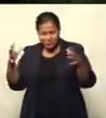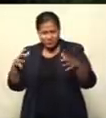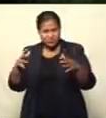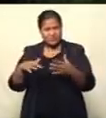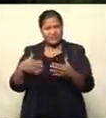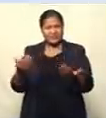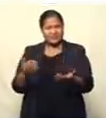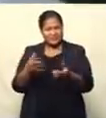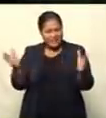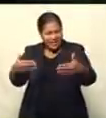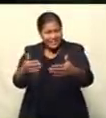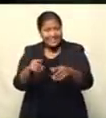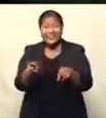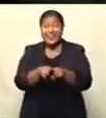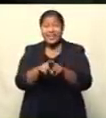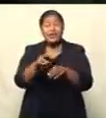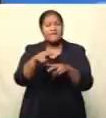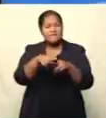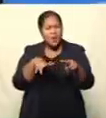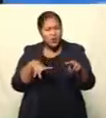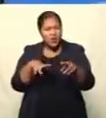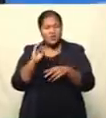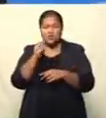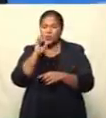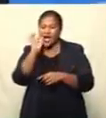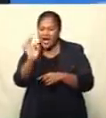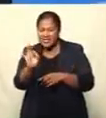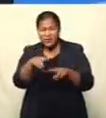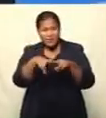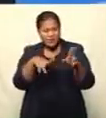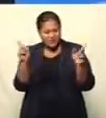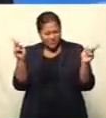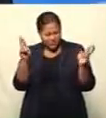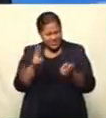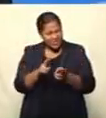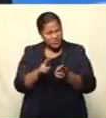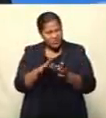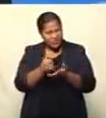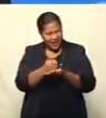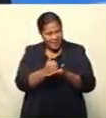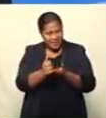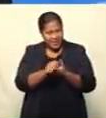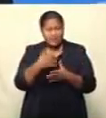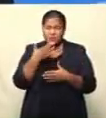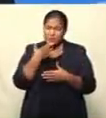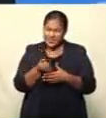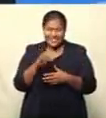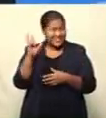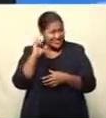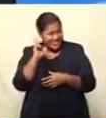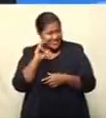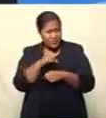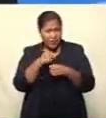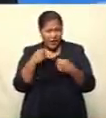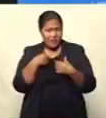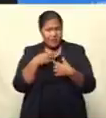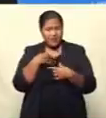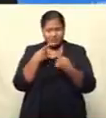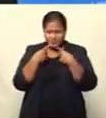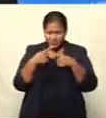case funerals. We've asked that funerals be reduced to a certain size. Please listen to our